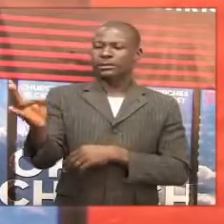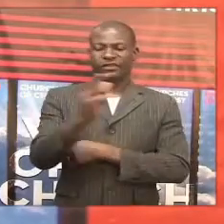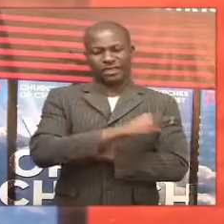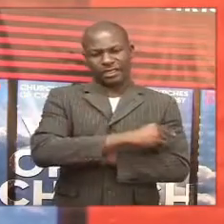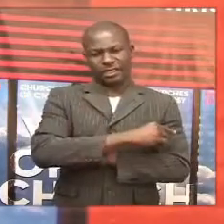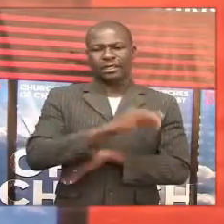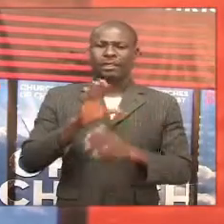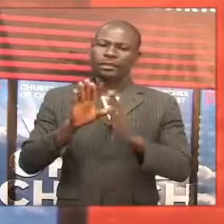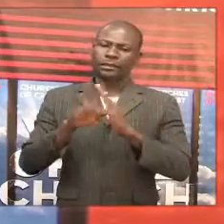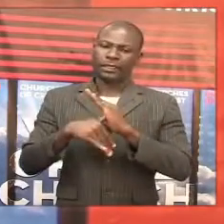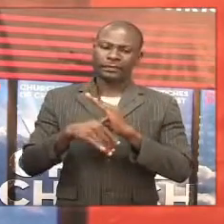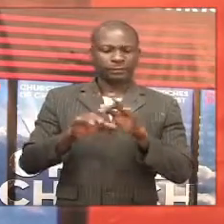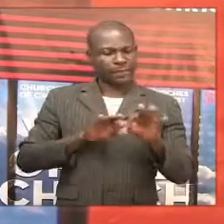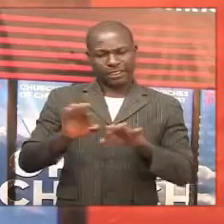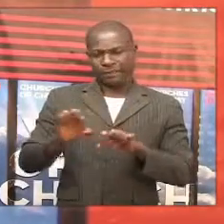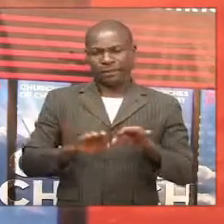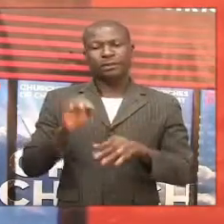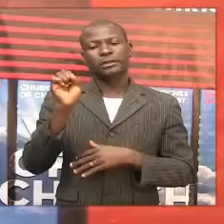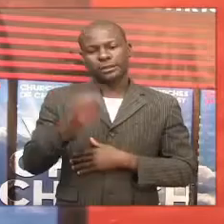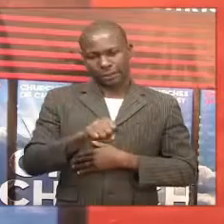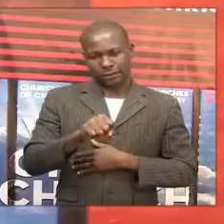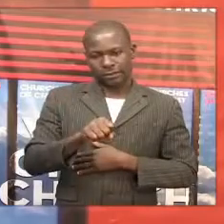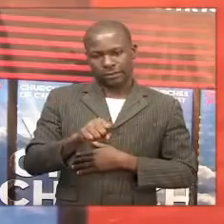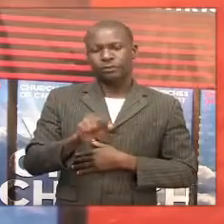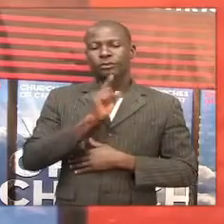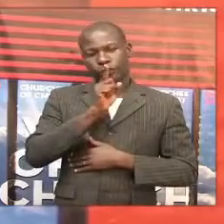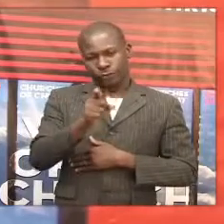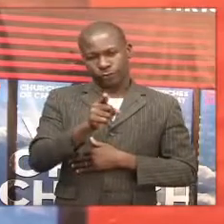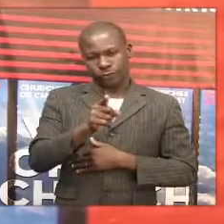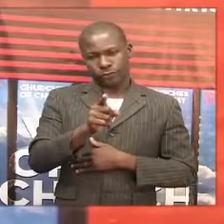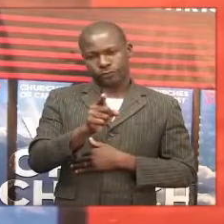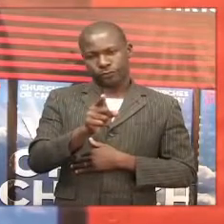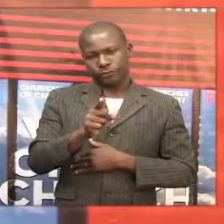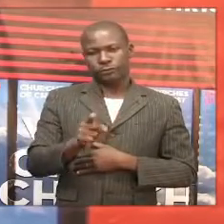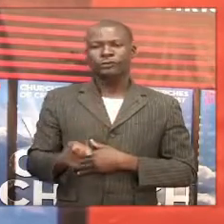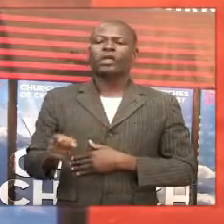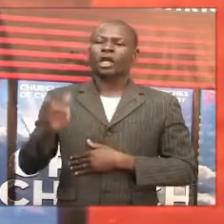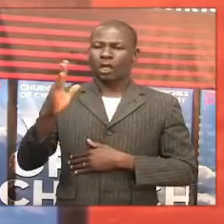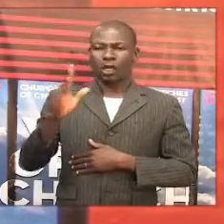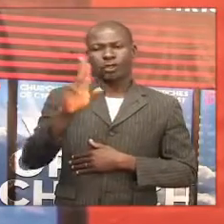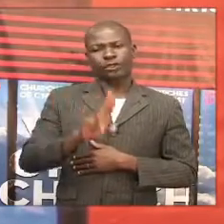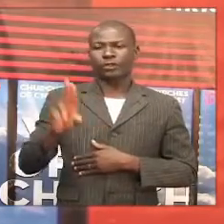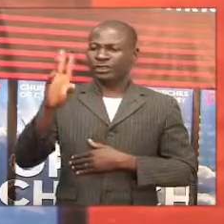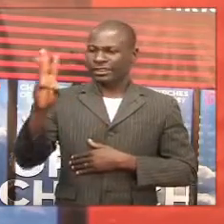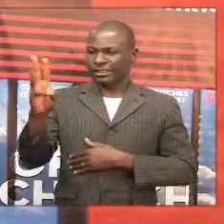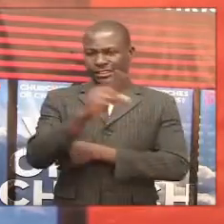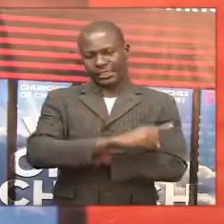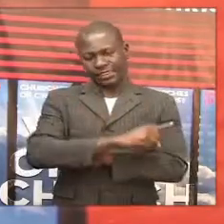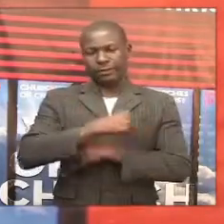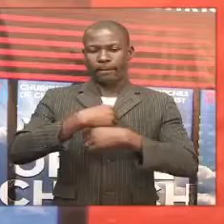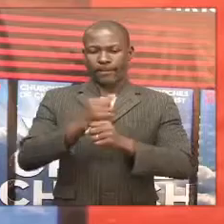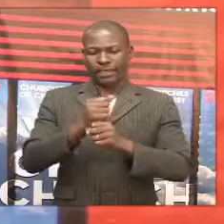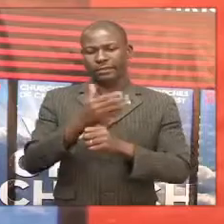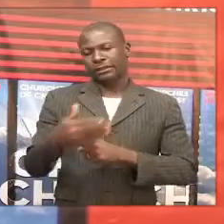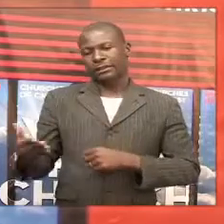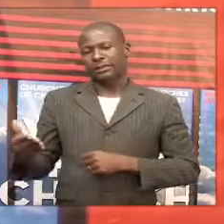chirim ema no hunu se ai sa na bible ka Awurade de nansia ene bo ade e da to sonson